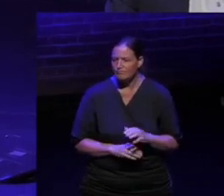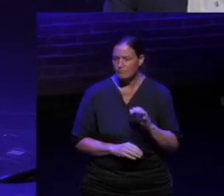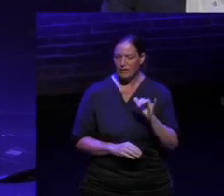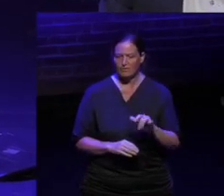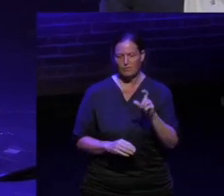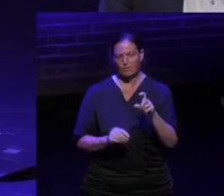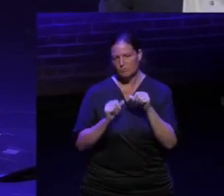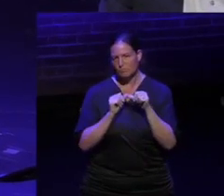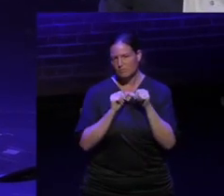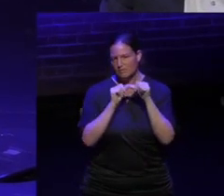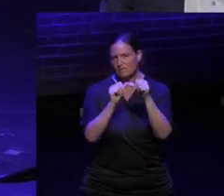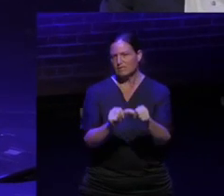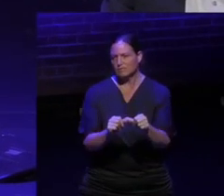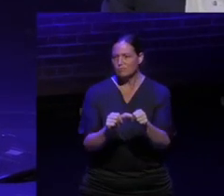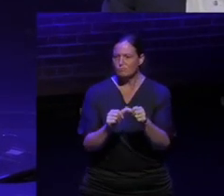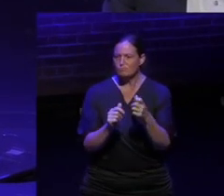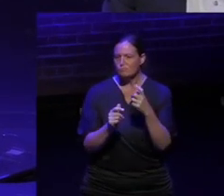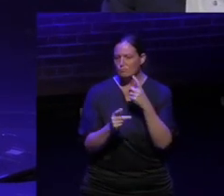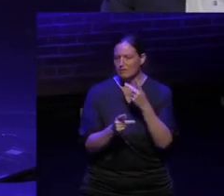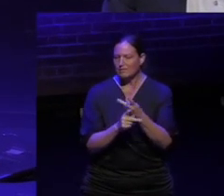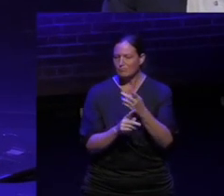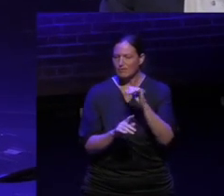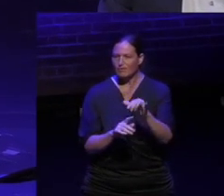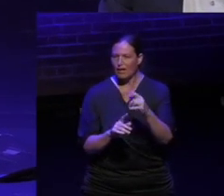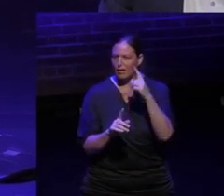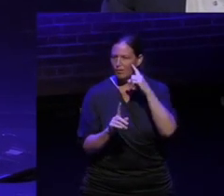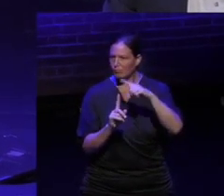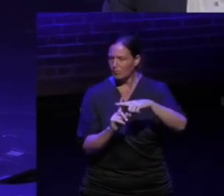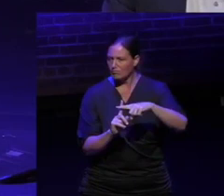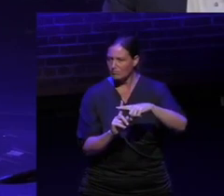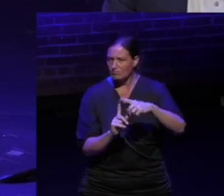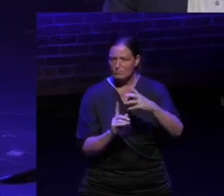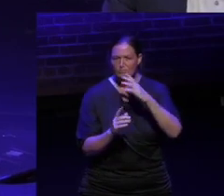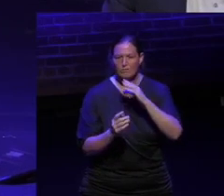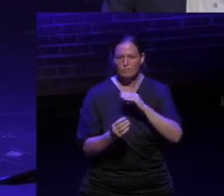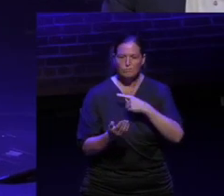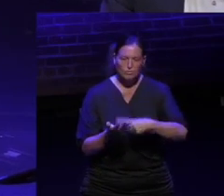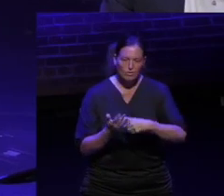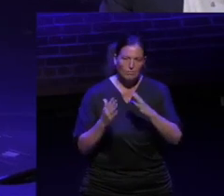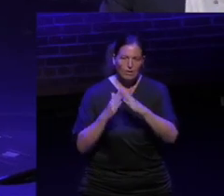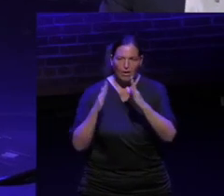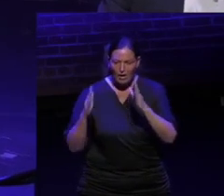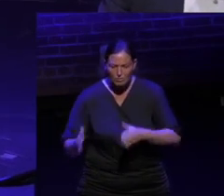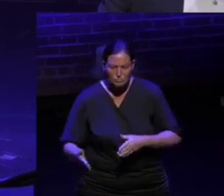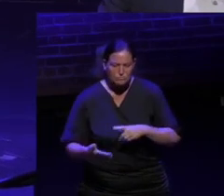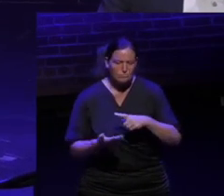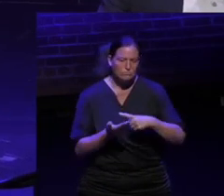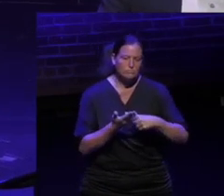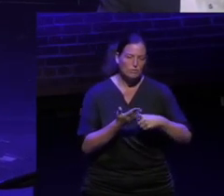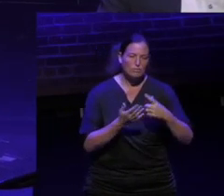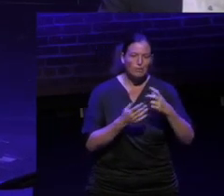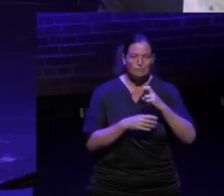need to continue to have an eye towards as we address housing, as we address the big issues that are